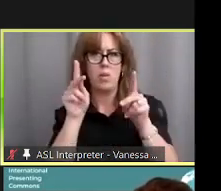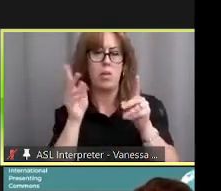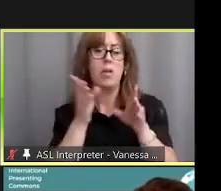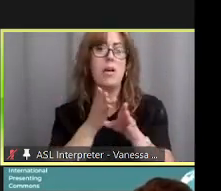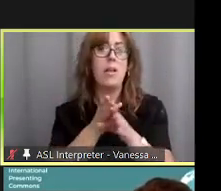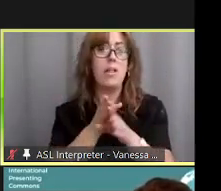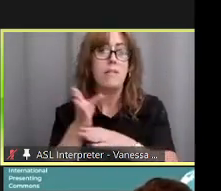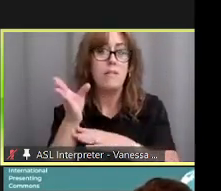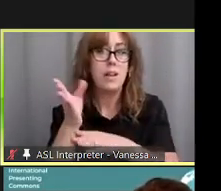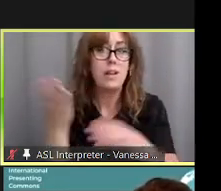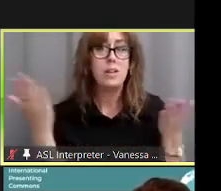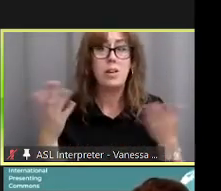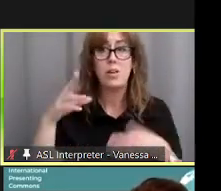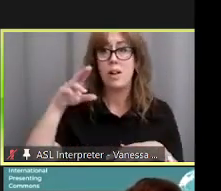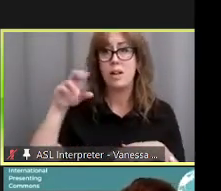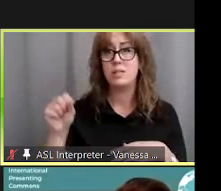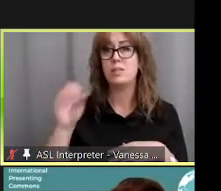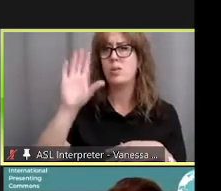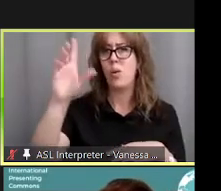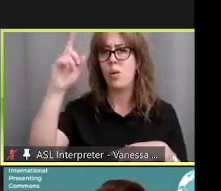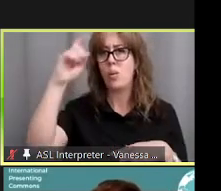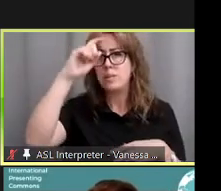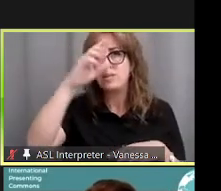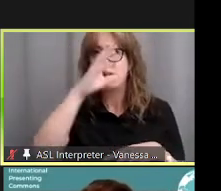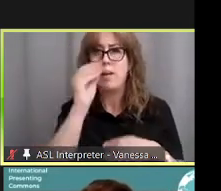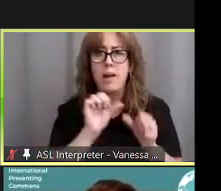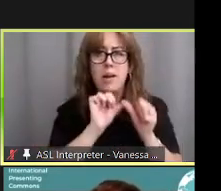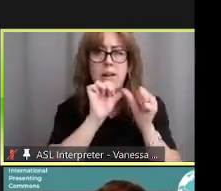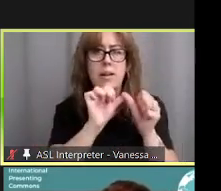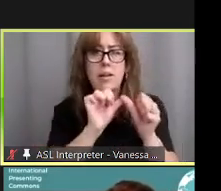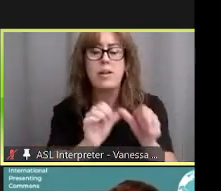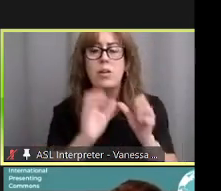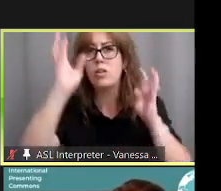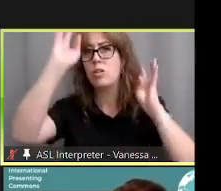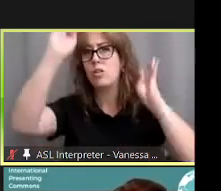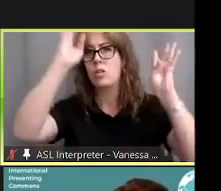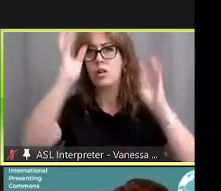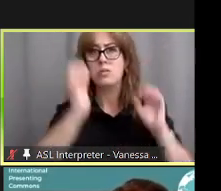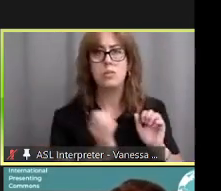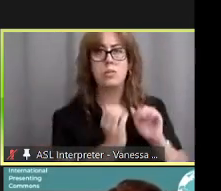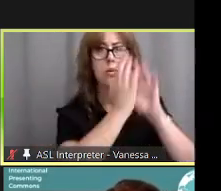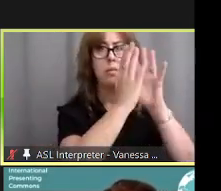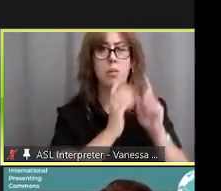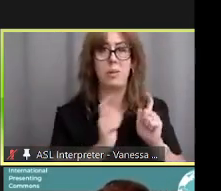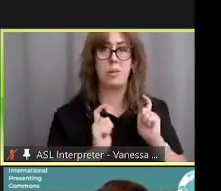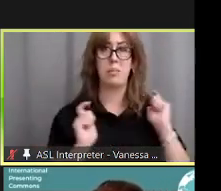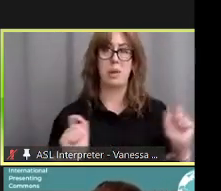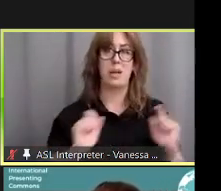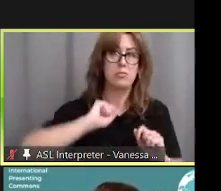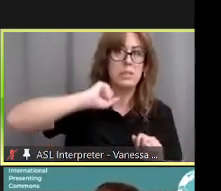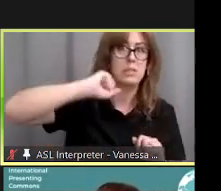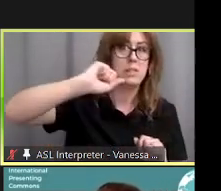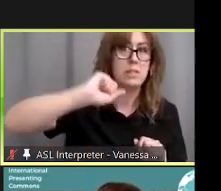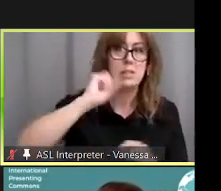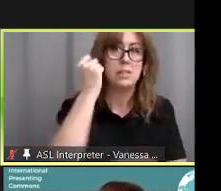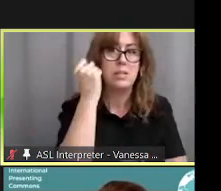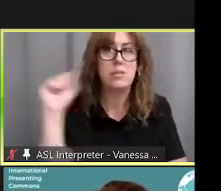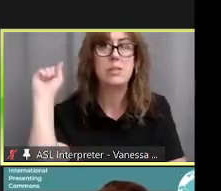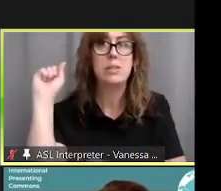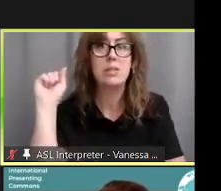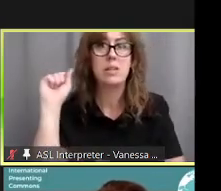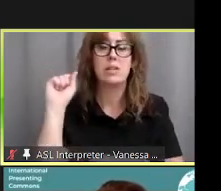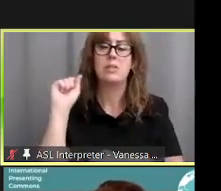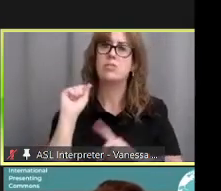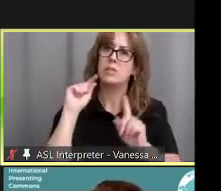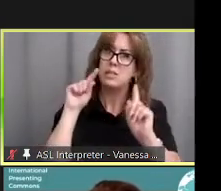your continued creative approach to huge resistance, and especially at this delicate